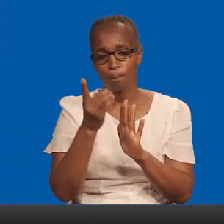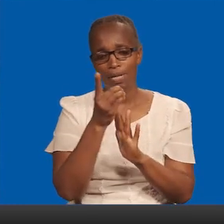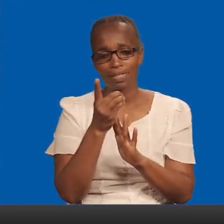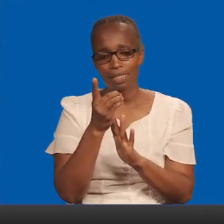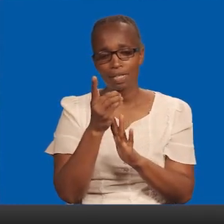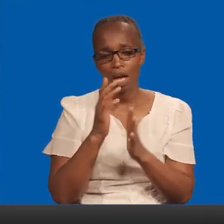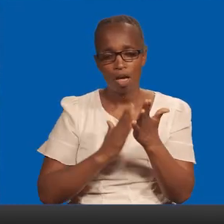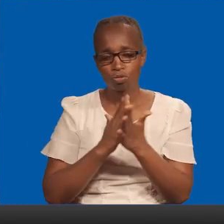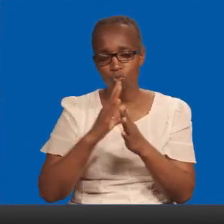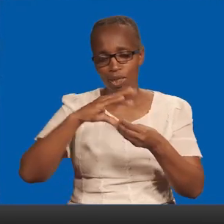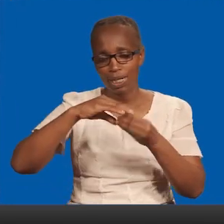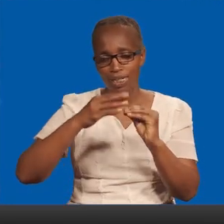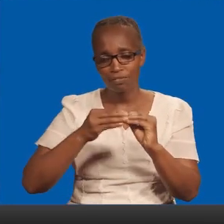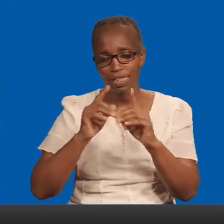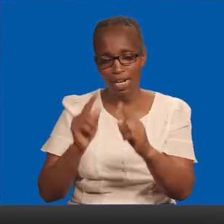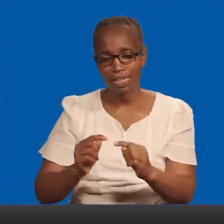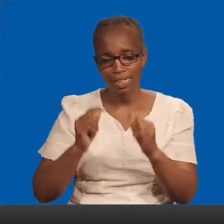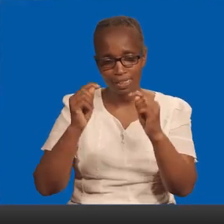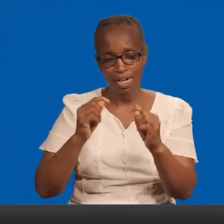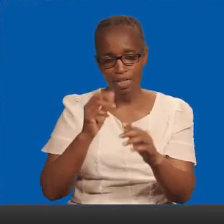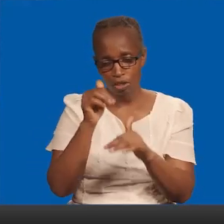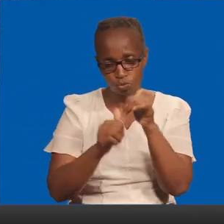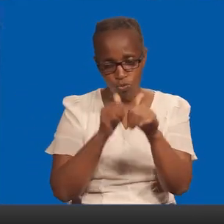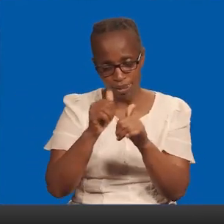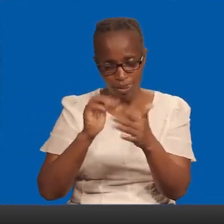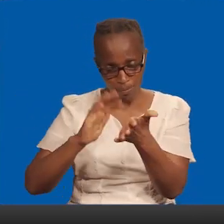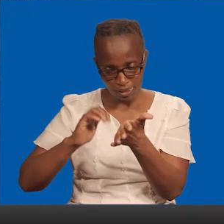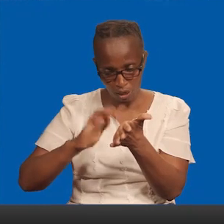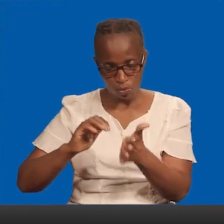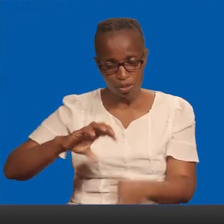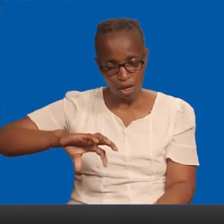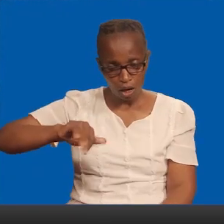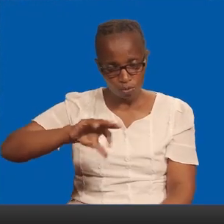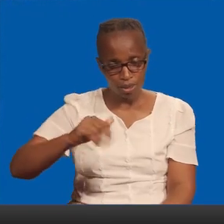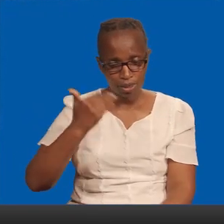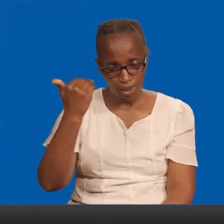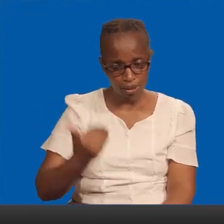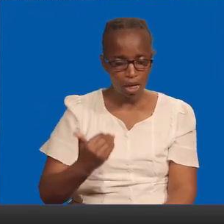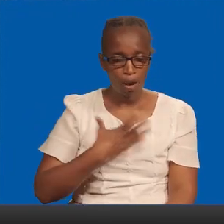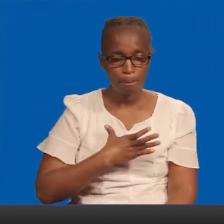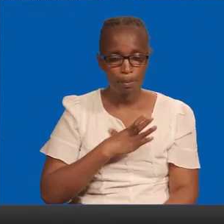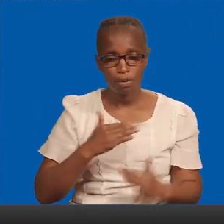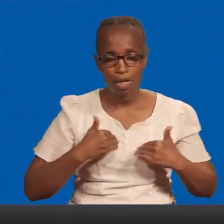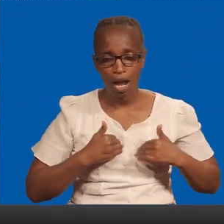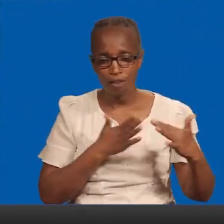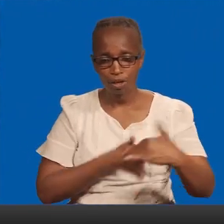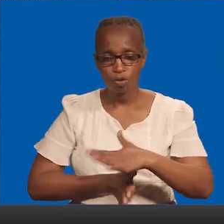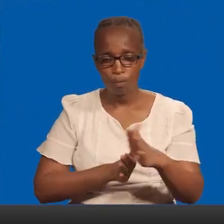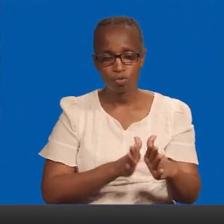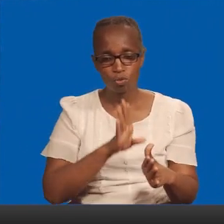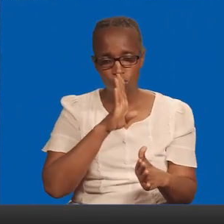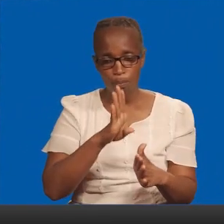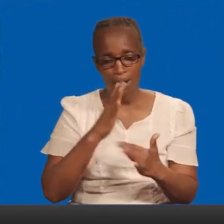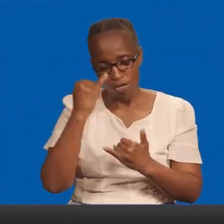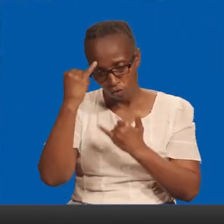in absentia of the creativity and the talent that is here in Machakos County. So we are seeing young people